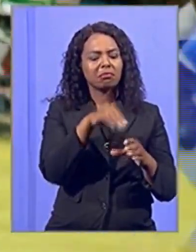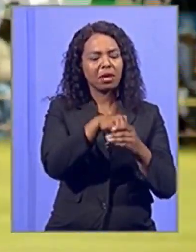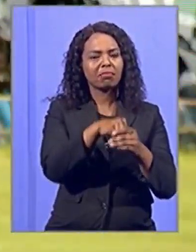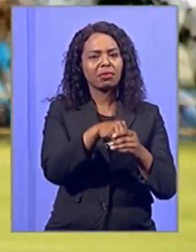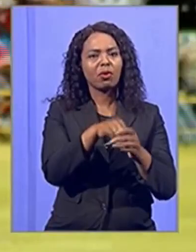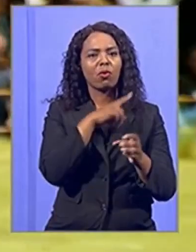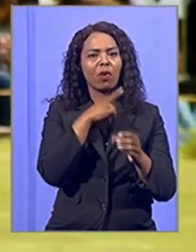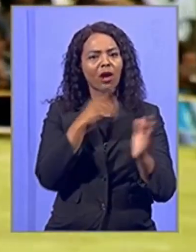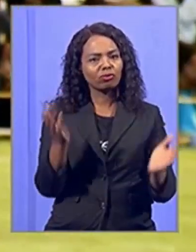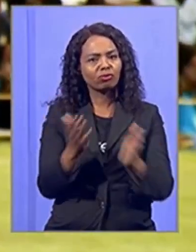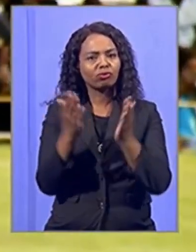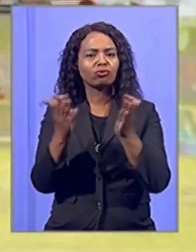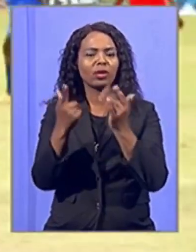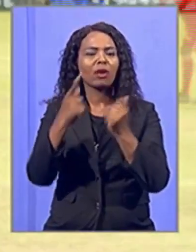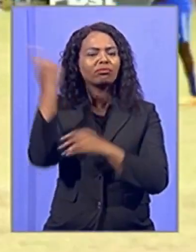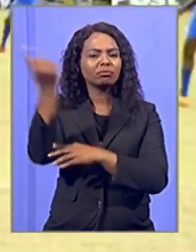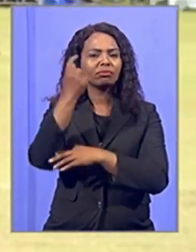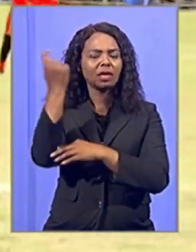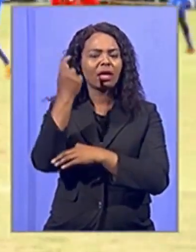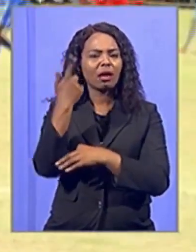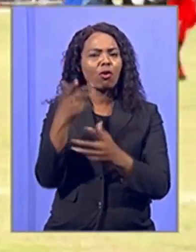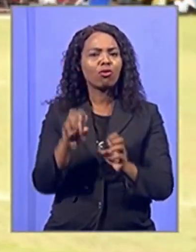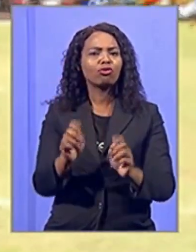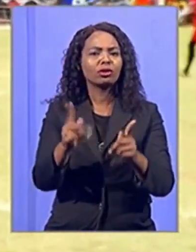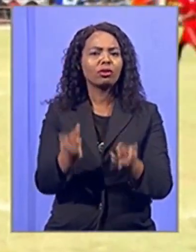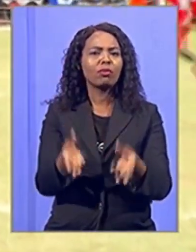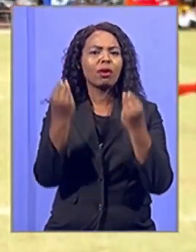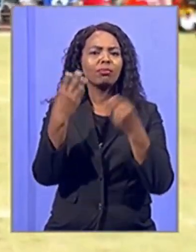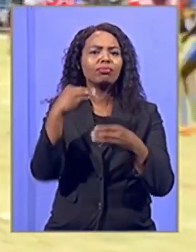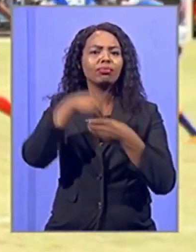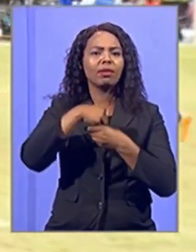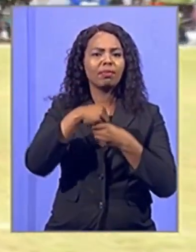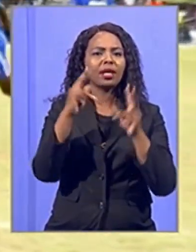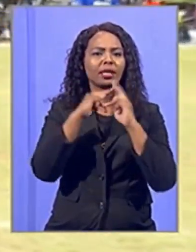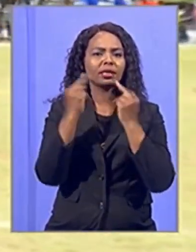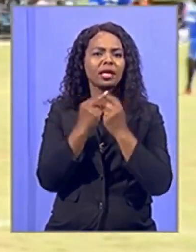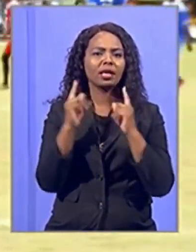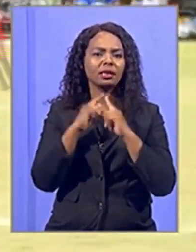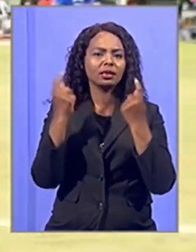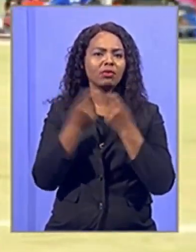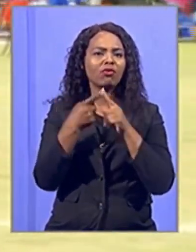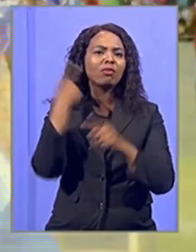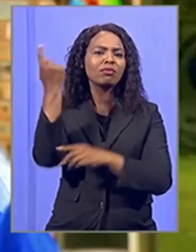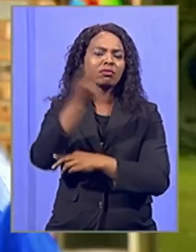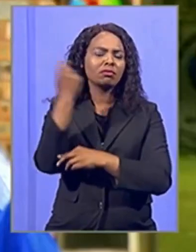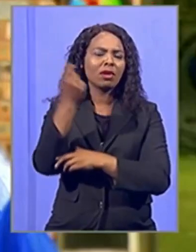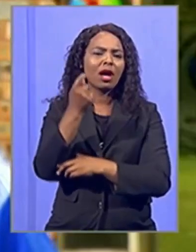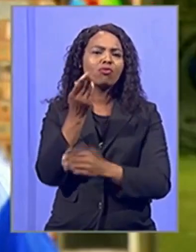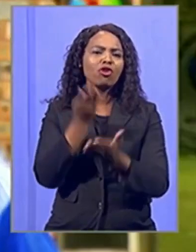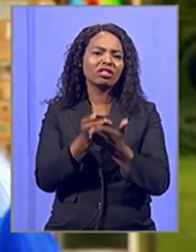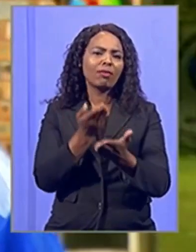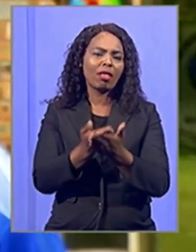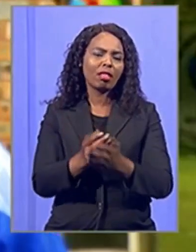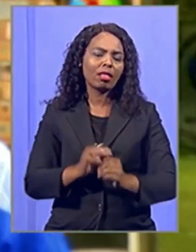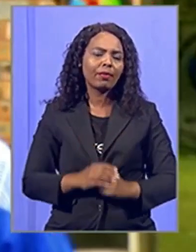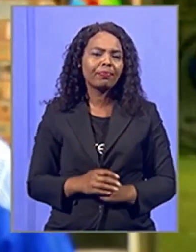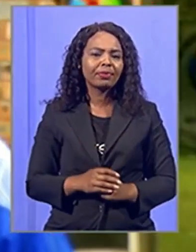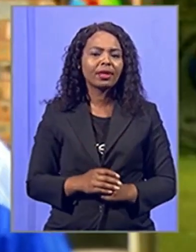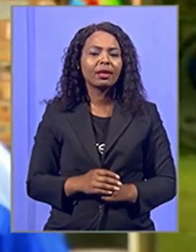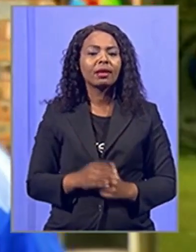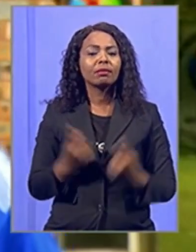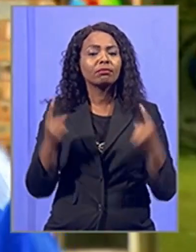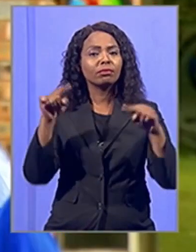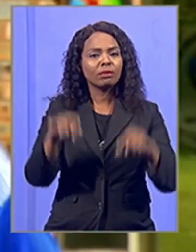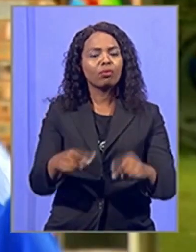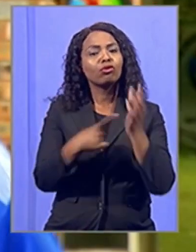baswa ba dinagamagaeng gore wa kgonagala go ikhwetša o le sehlopheng sa naga o etšwa dinagamagaeng. We came here just to show these youngsters